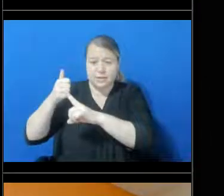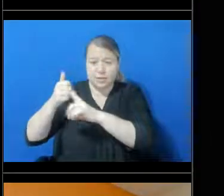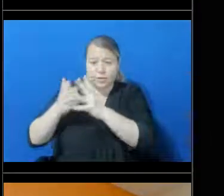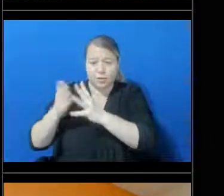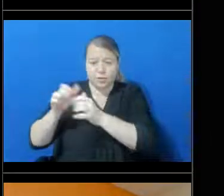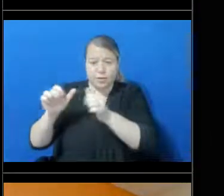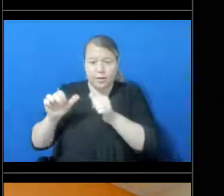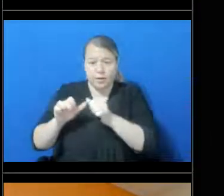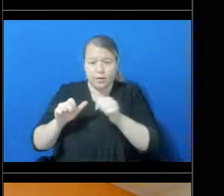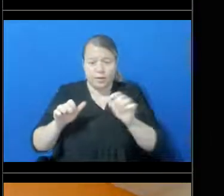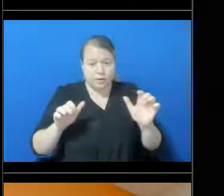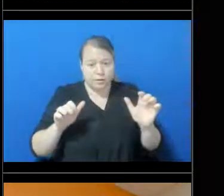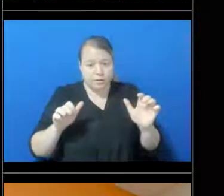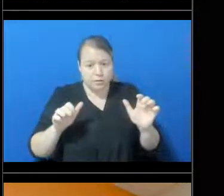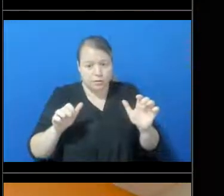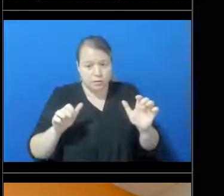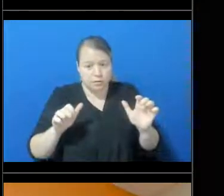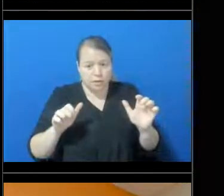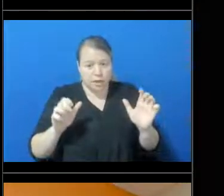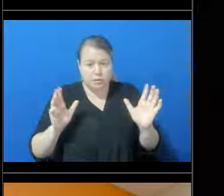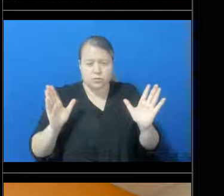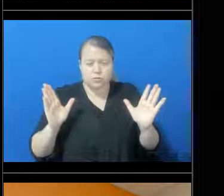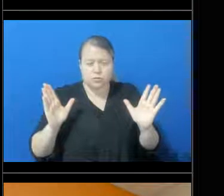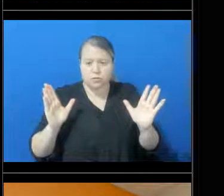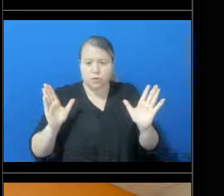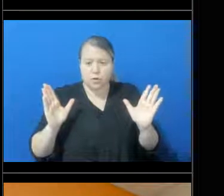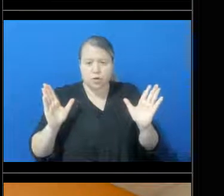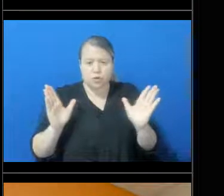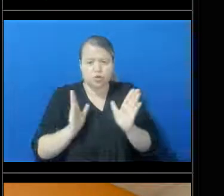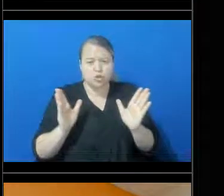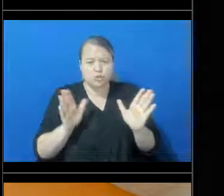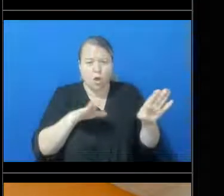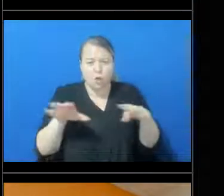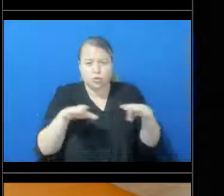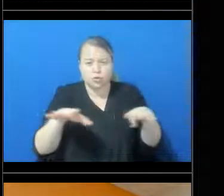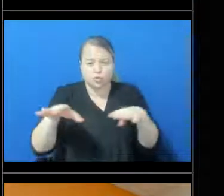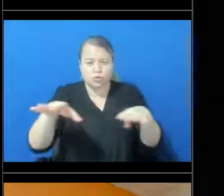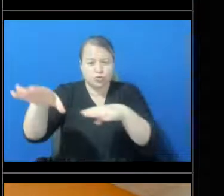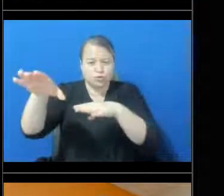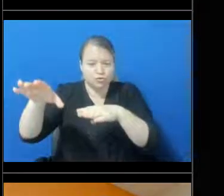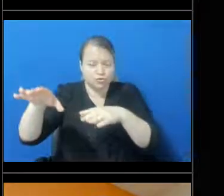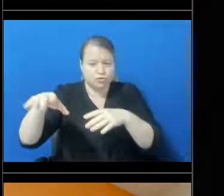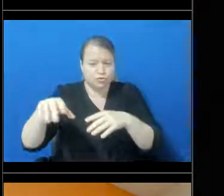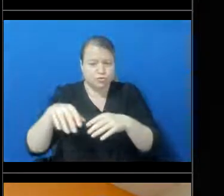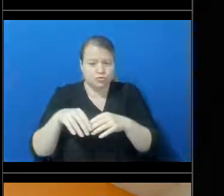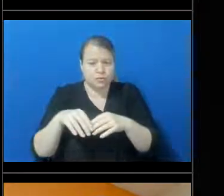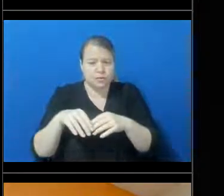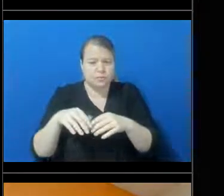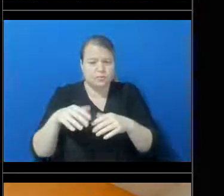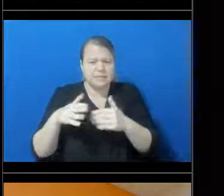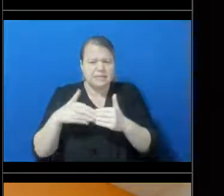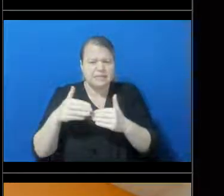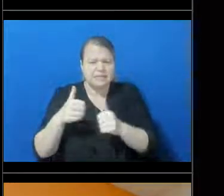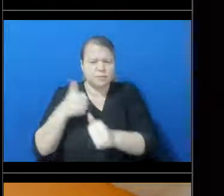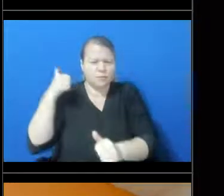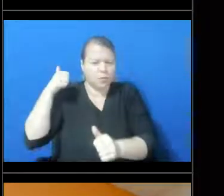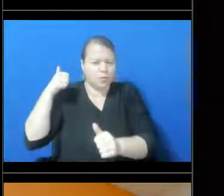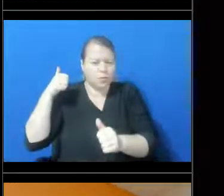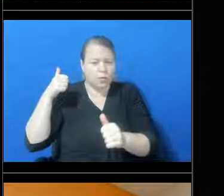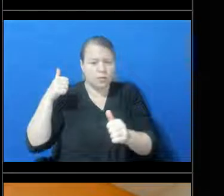streams. It's a fairly small stream. It's generally fairly easy to avoid. So